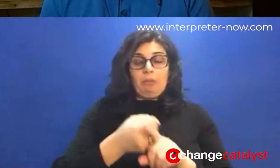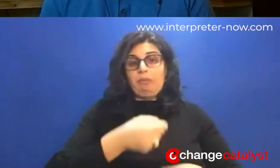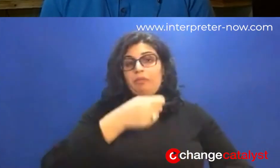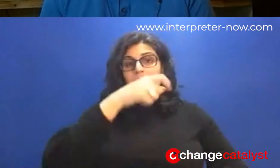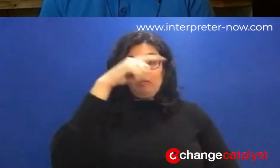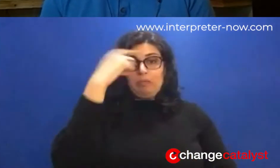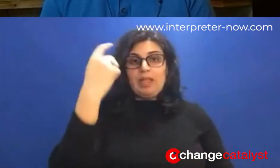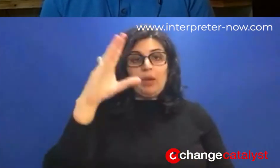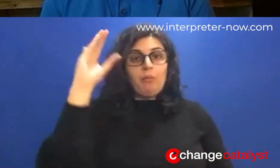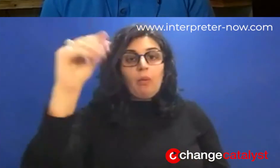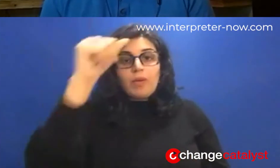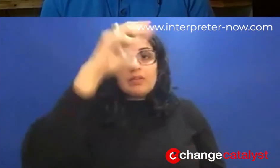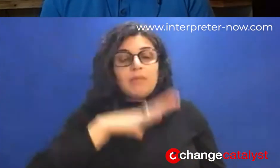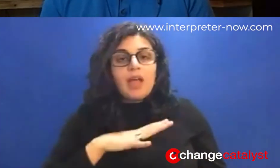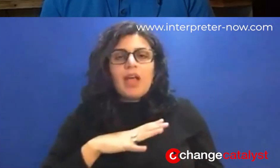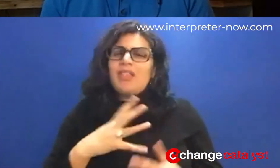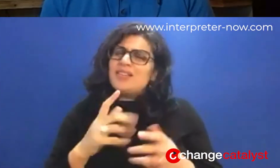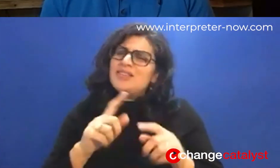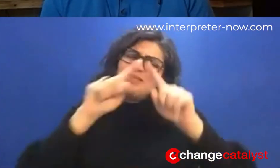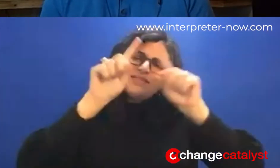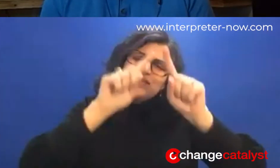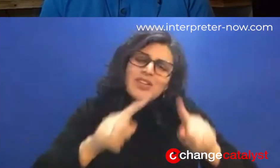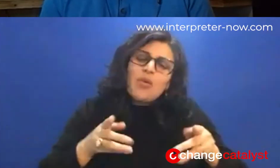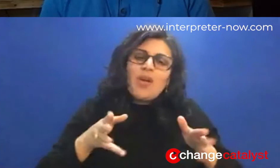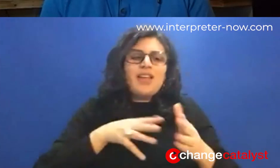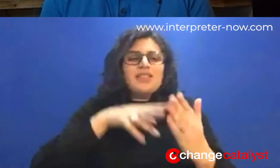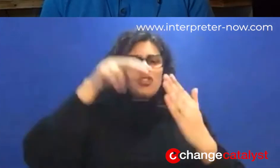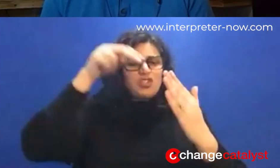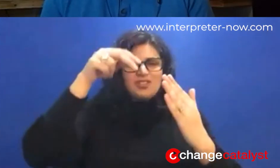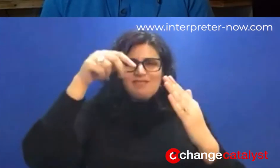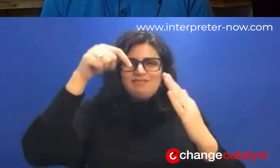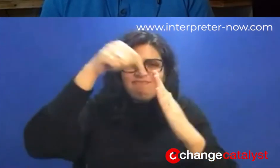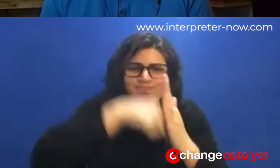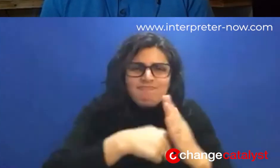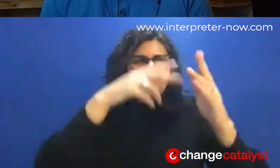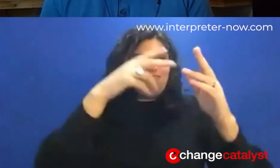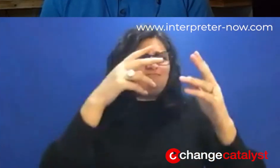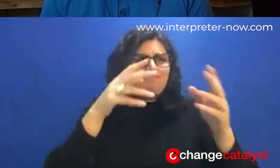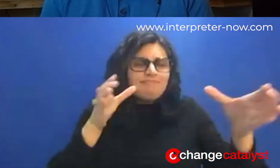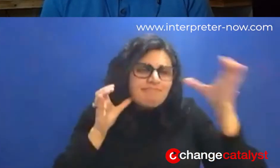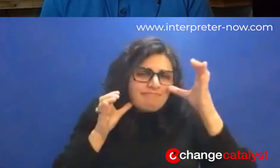to deepen your learning through reading and also through listening and watching other